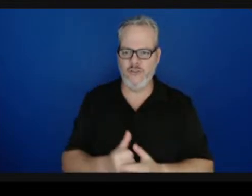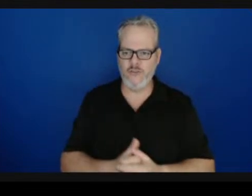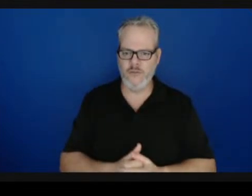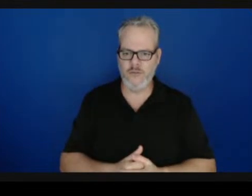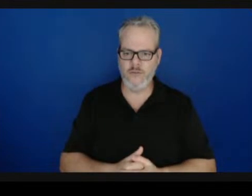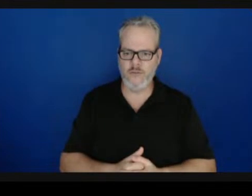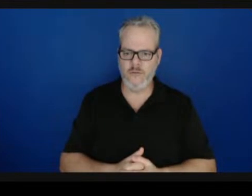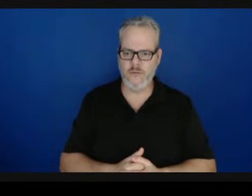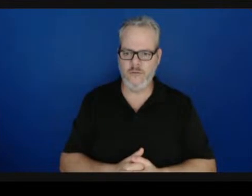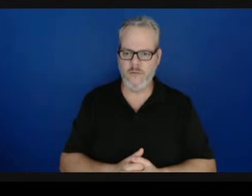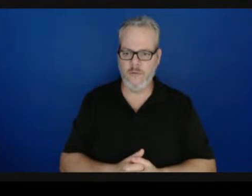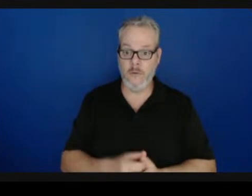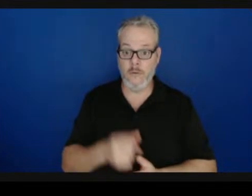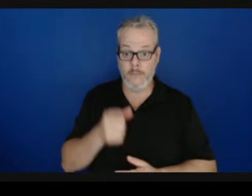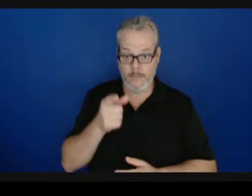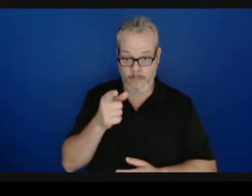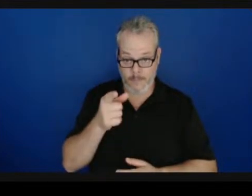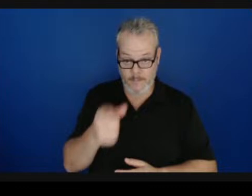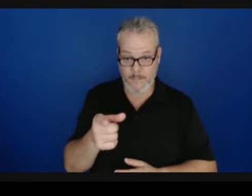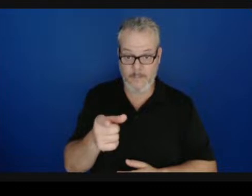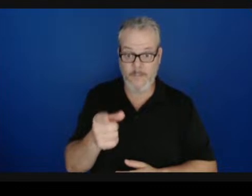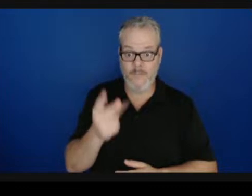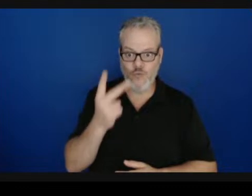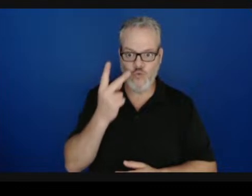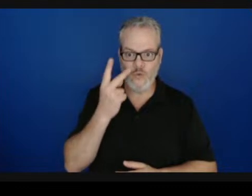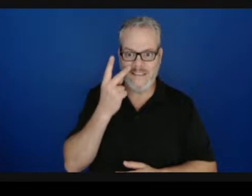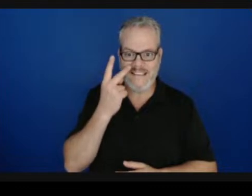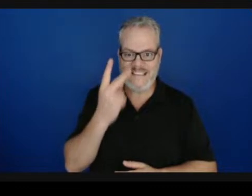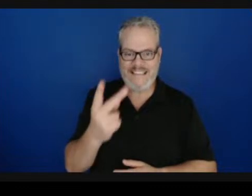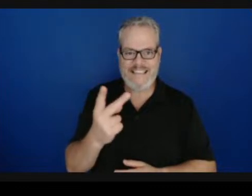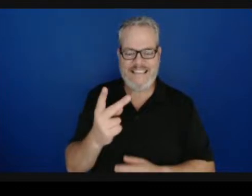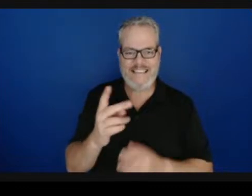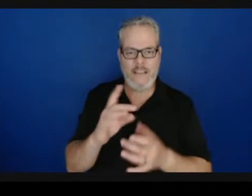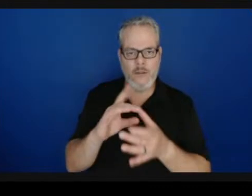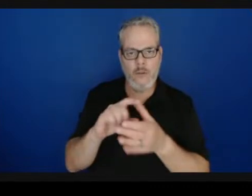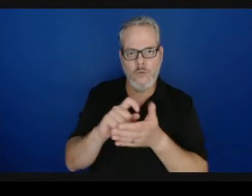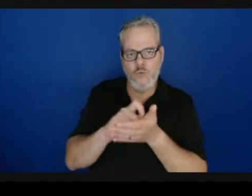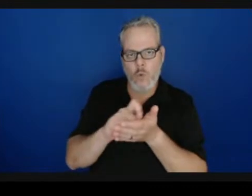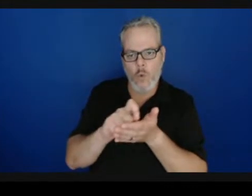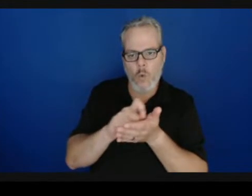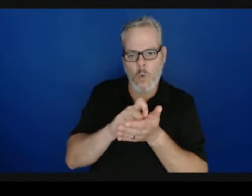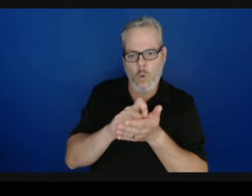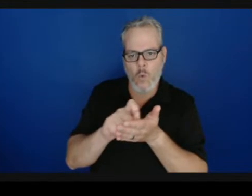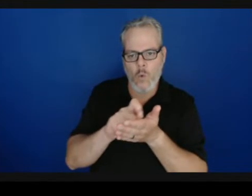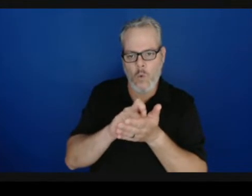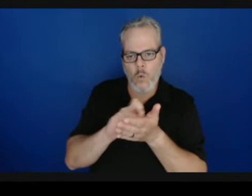And here is where we see that note from